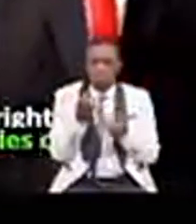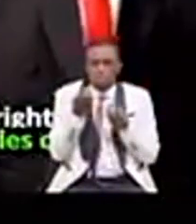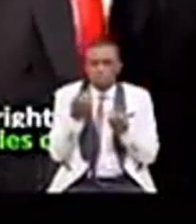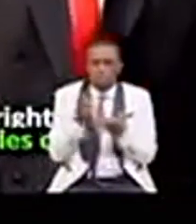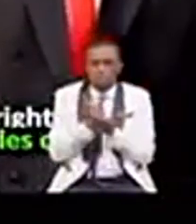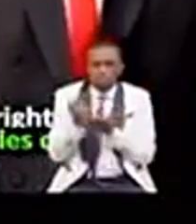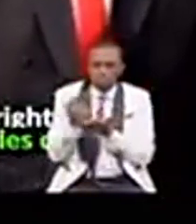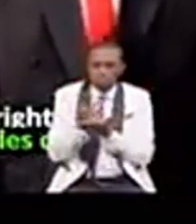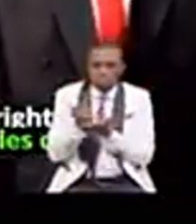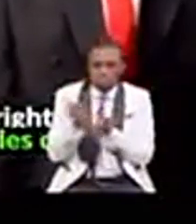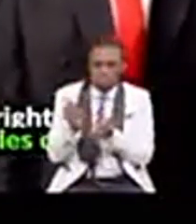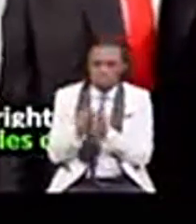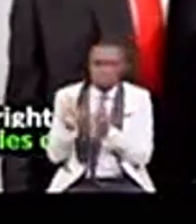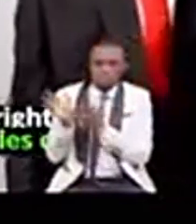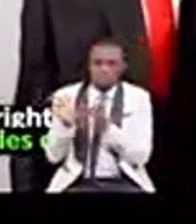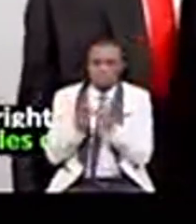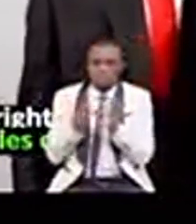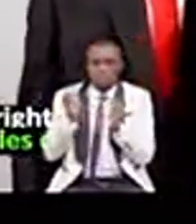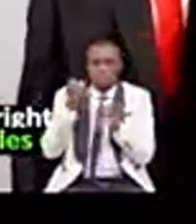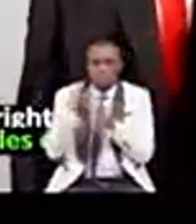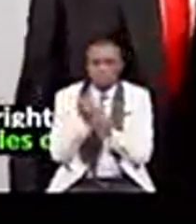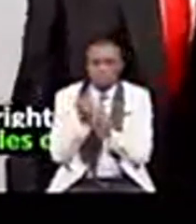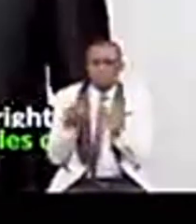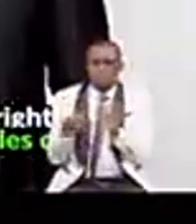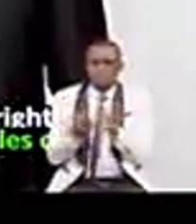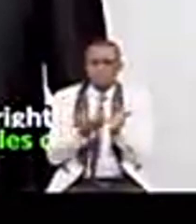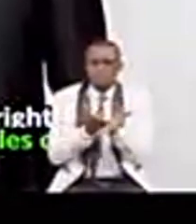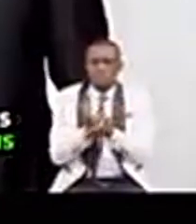talk with Jesus makes it